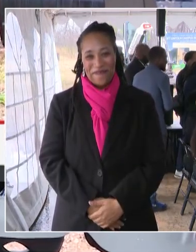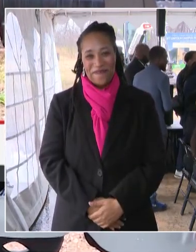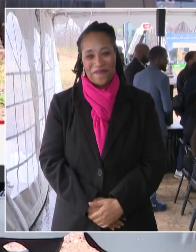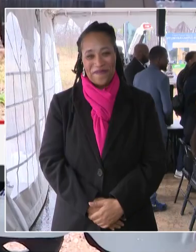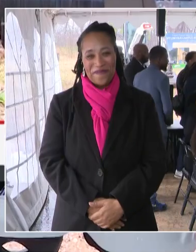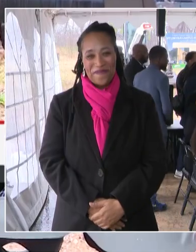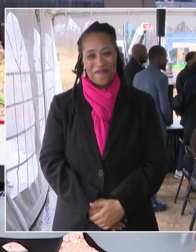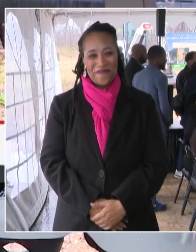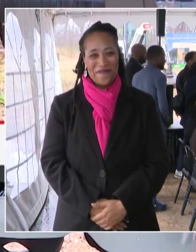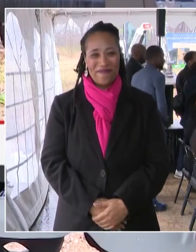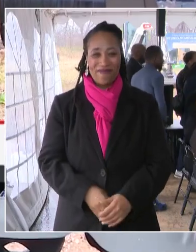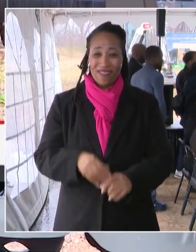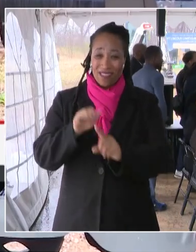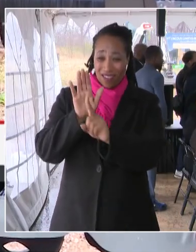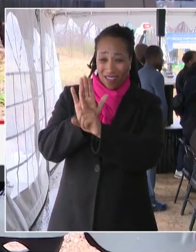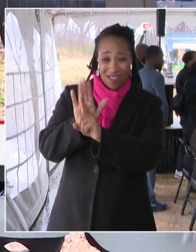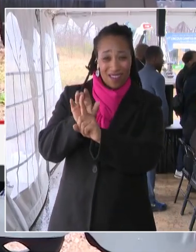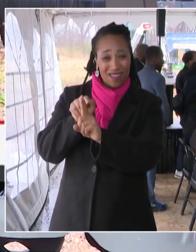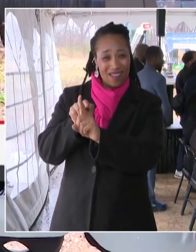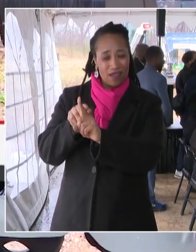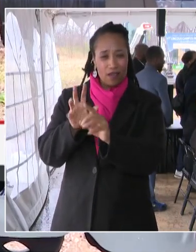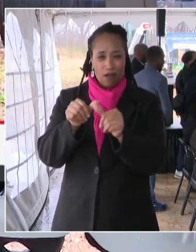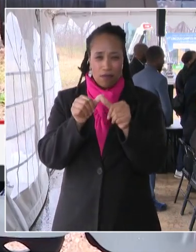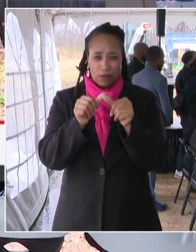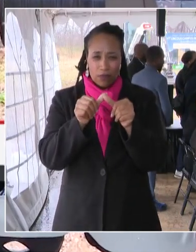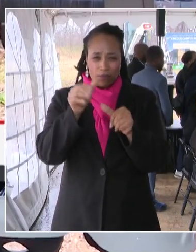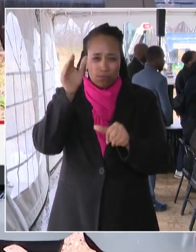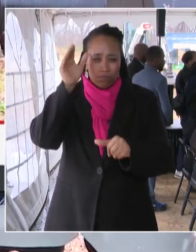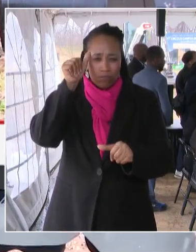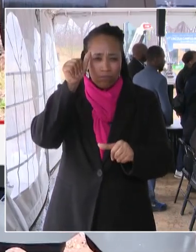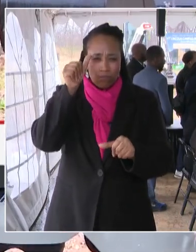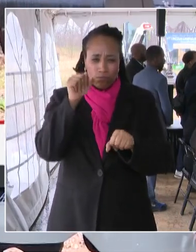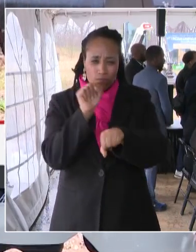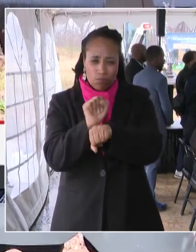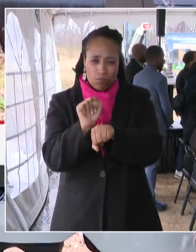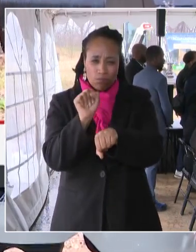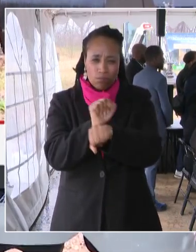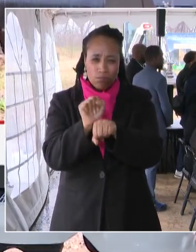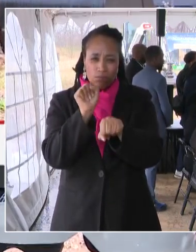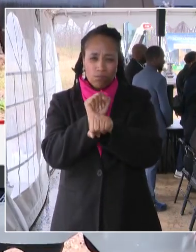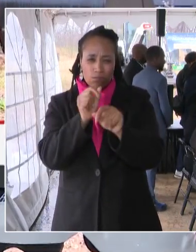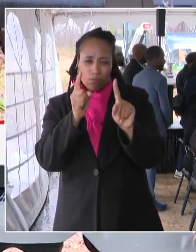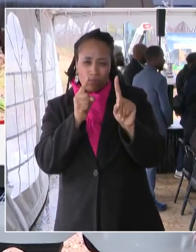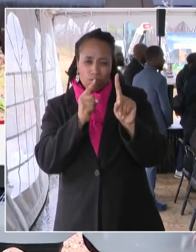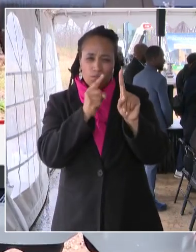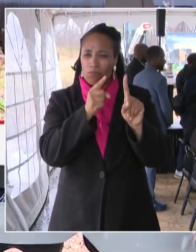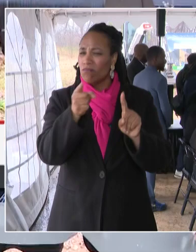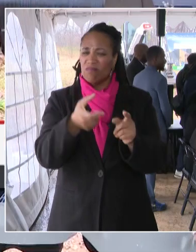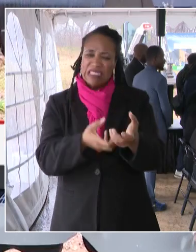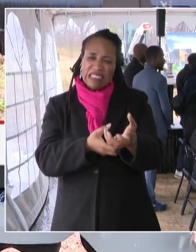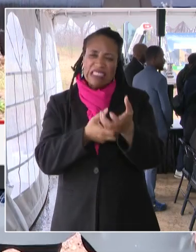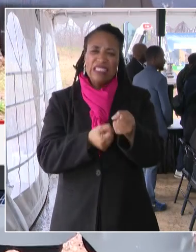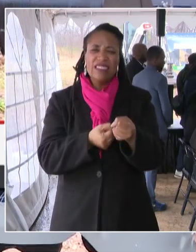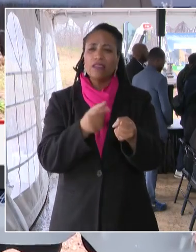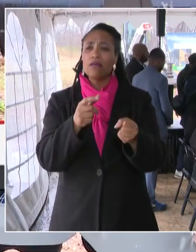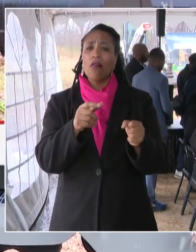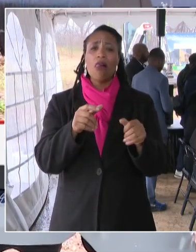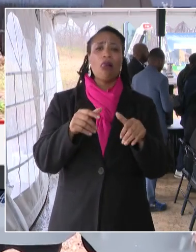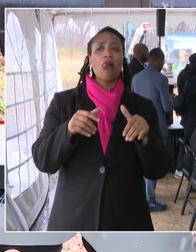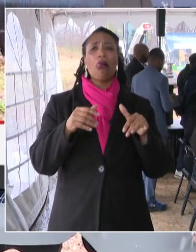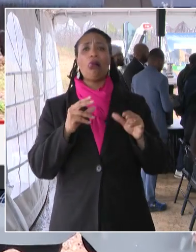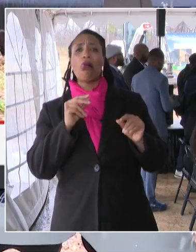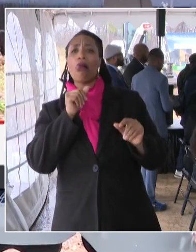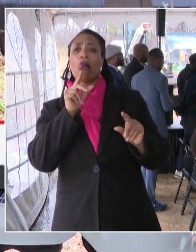Your steadfast, unwavering, unflinching commitment to Washington, D.C., especially during